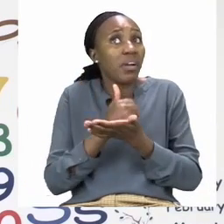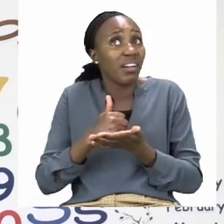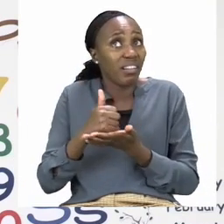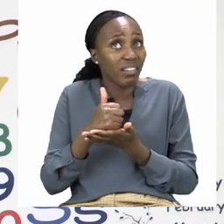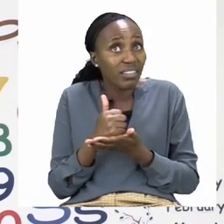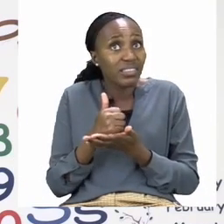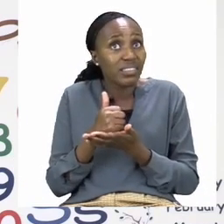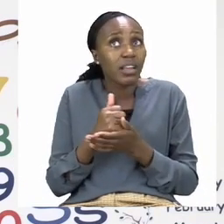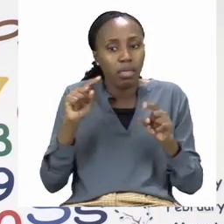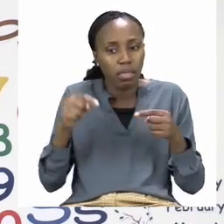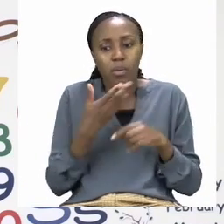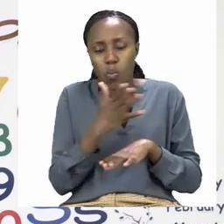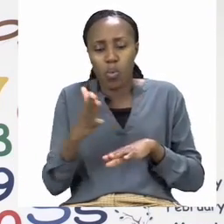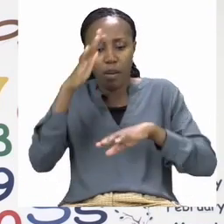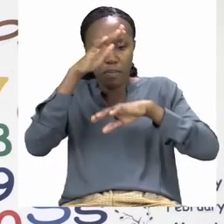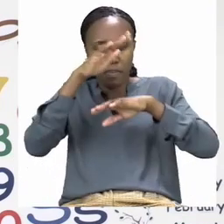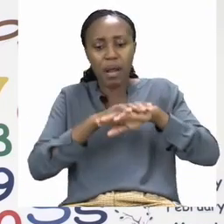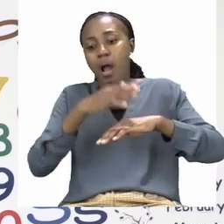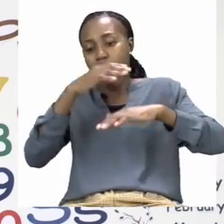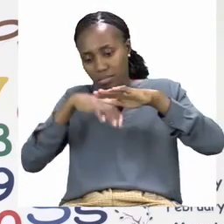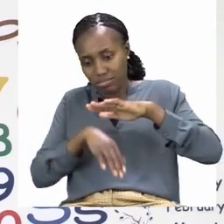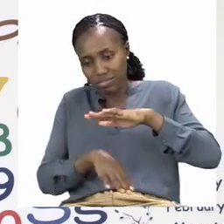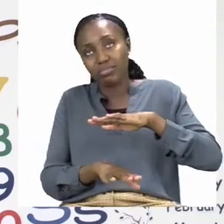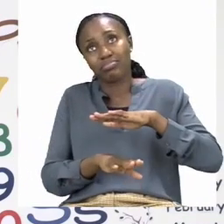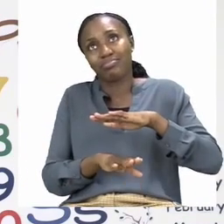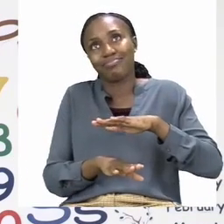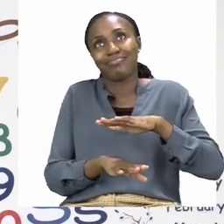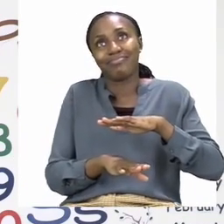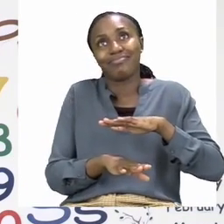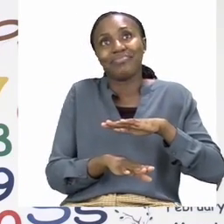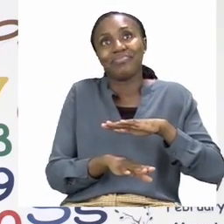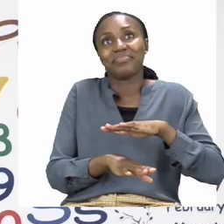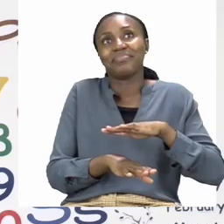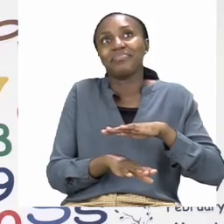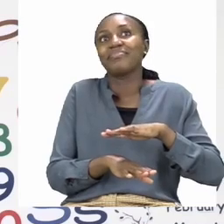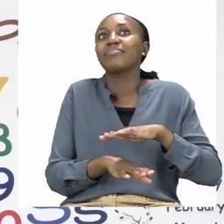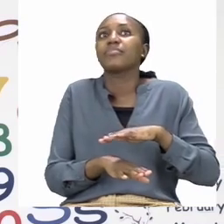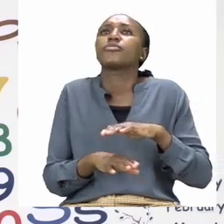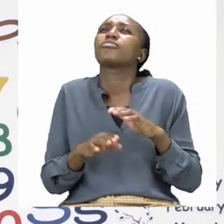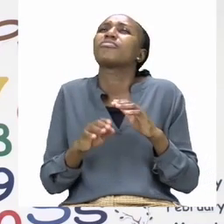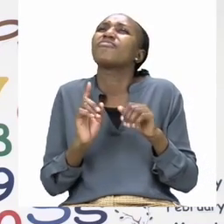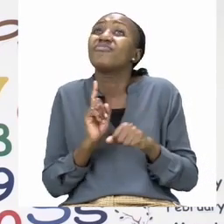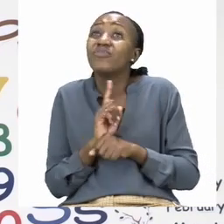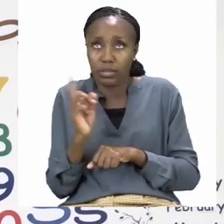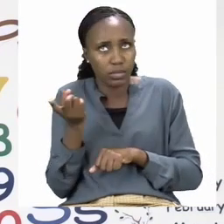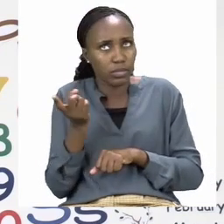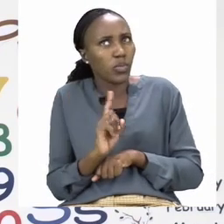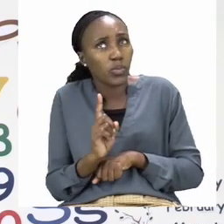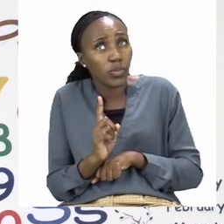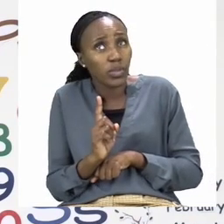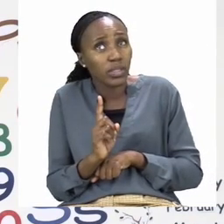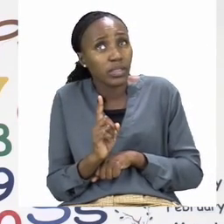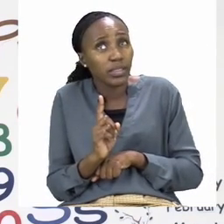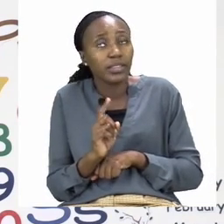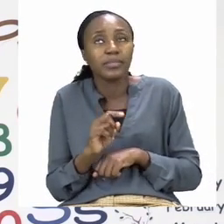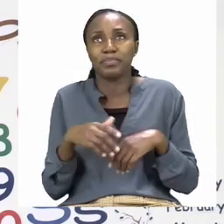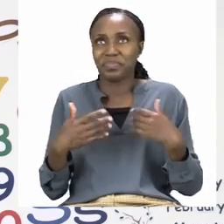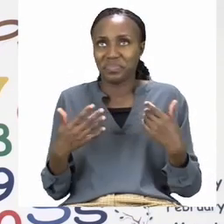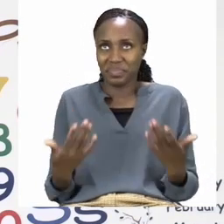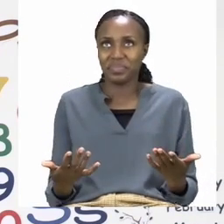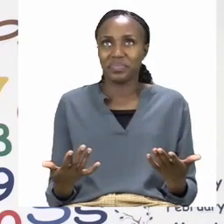and floating and sinking. Now boys and girls, before we start our lesson, we